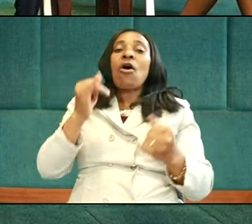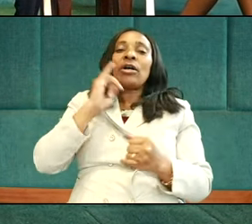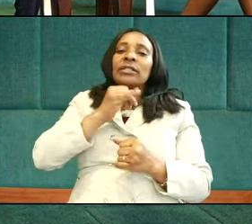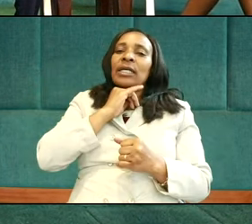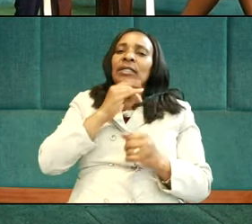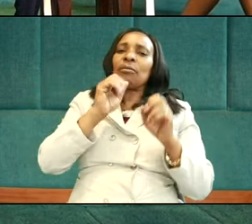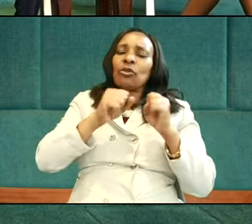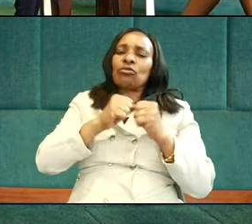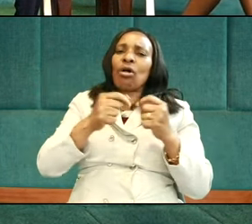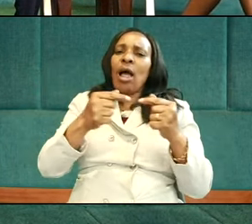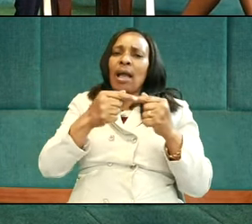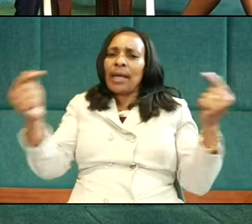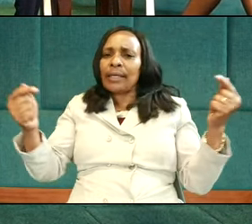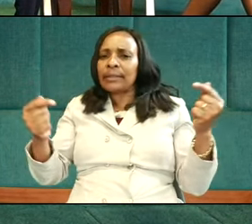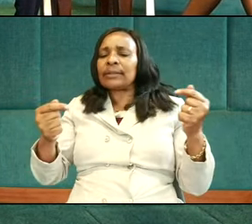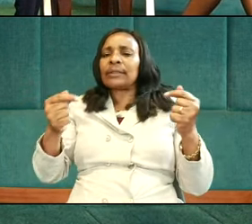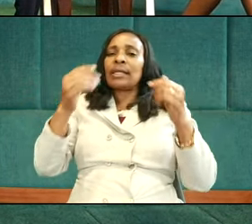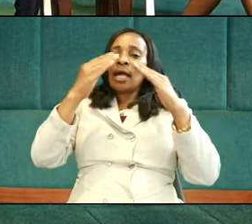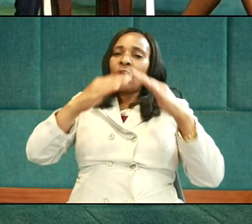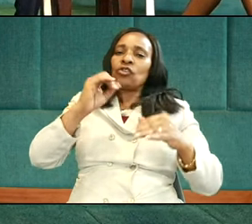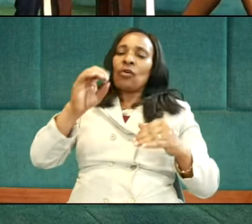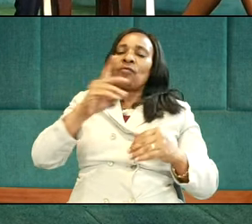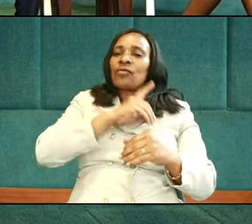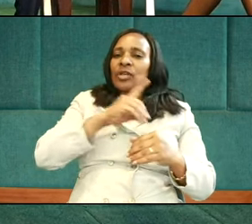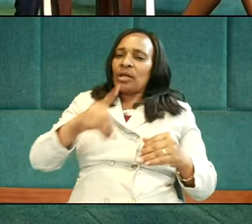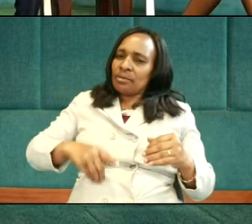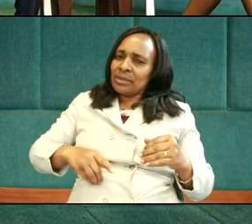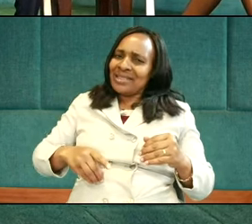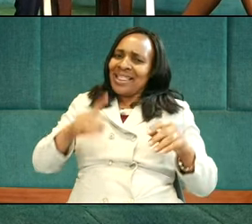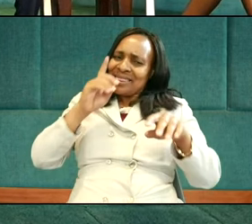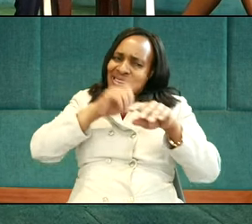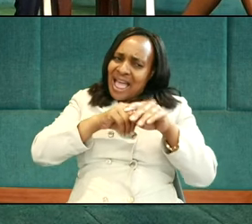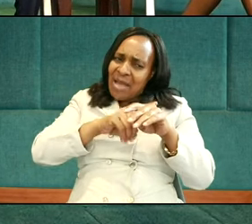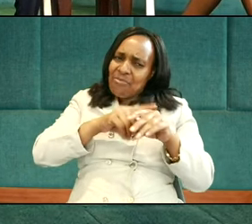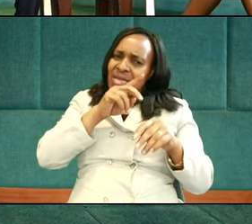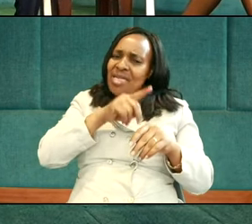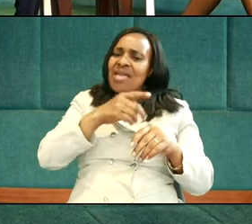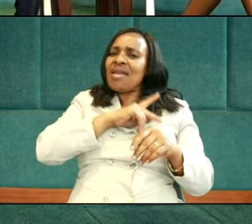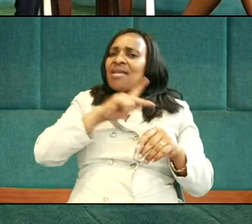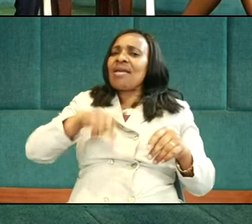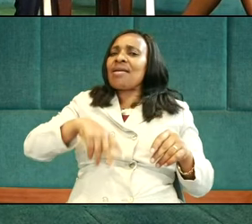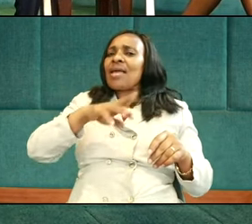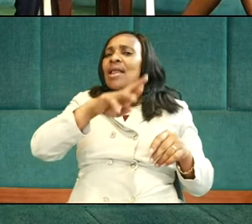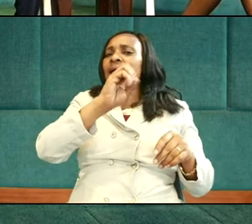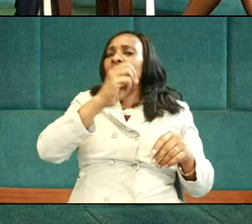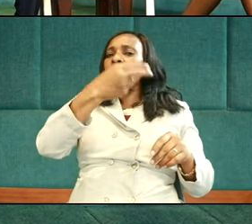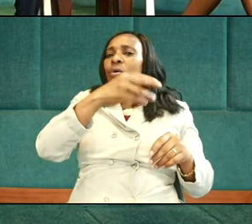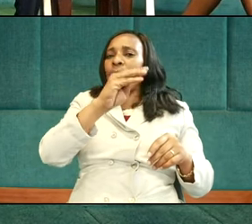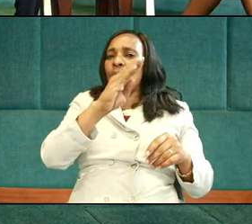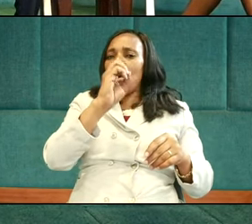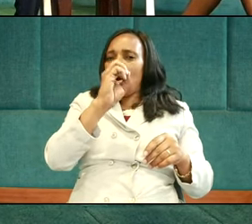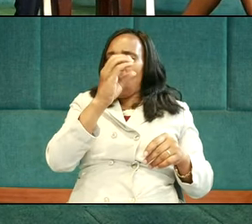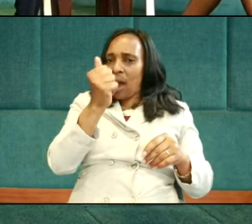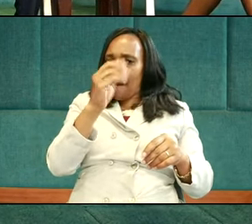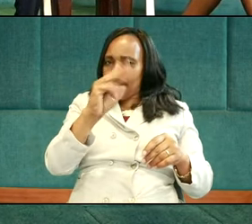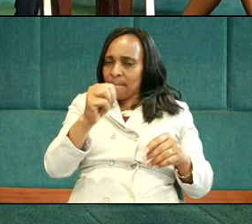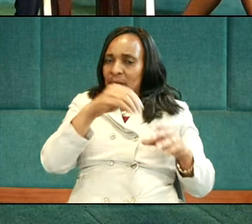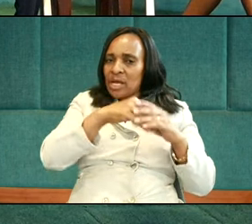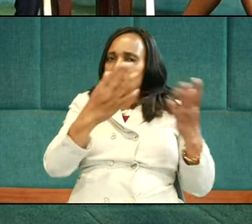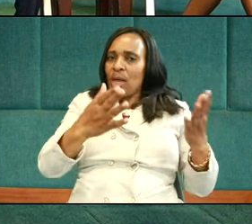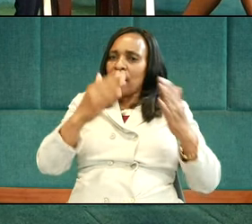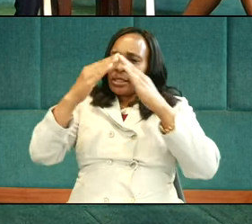rebellion against the house of David. When Rehoboam arrived in Rehoboam arrived in Jerusalem. He